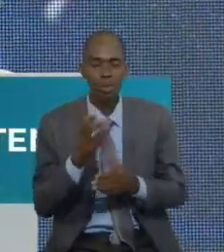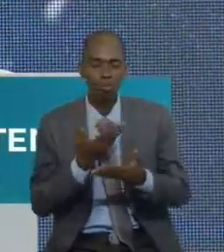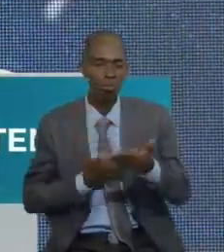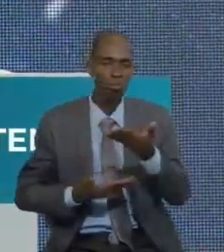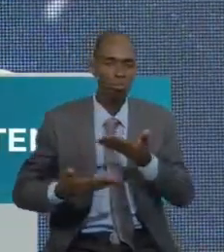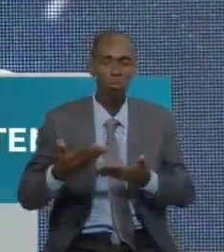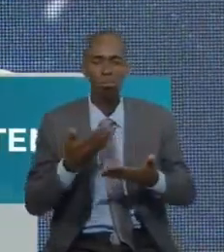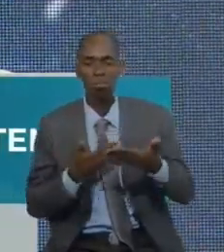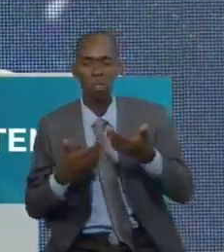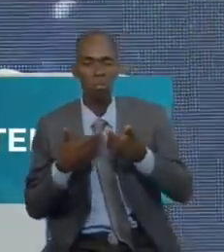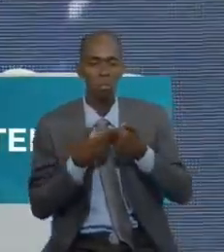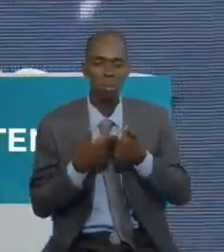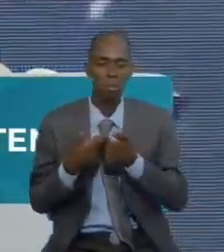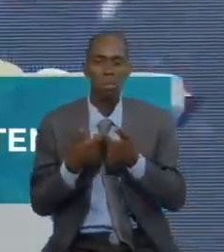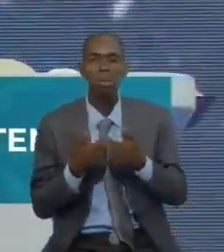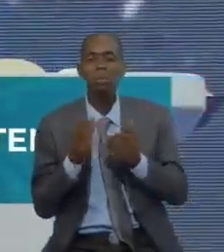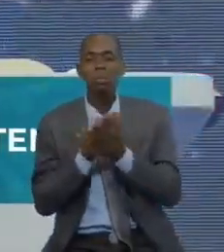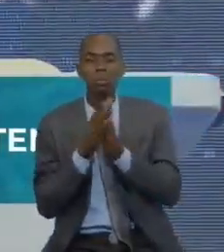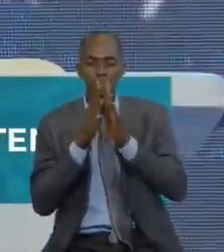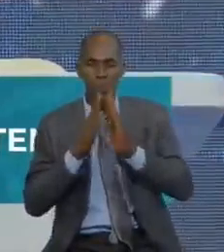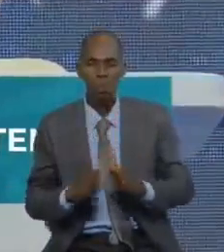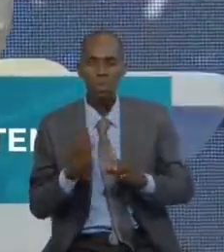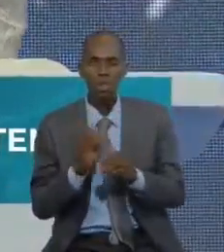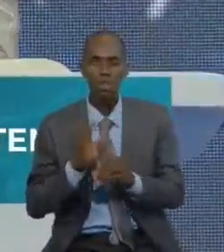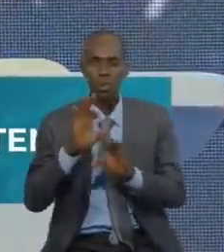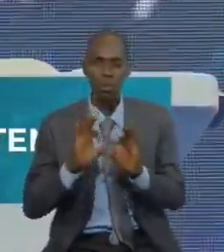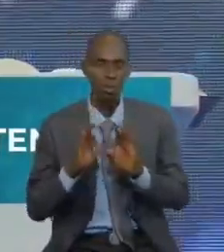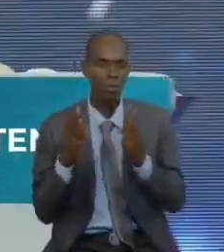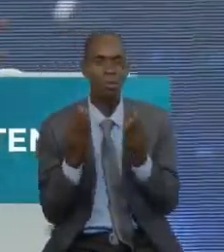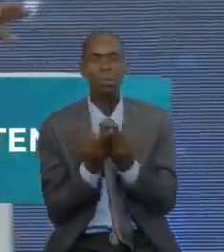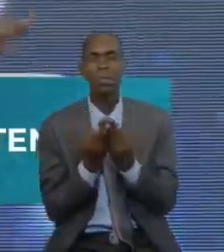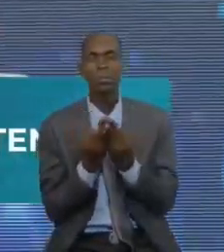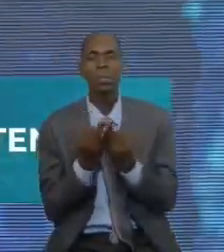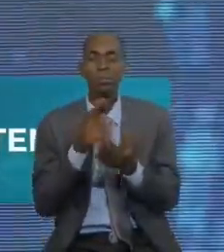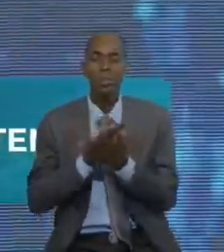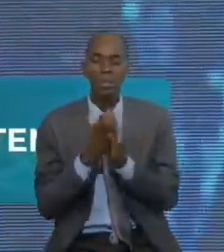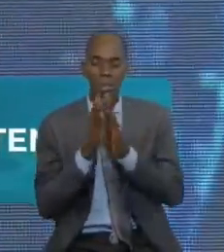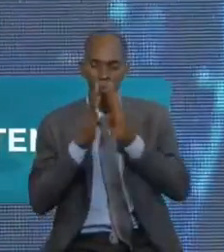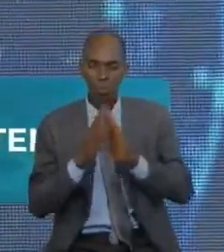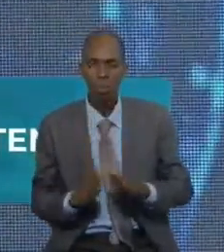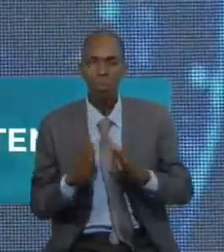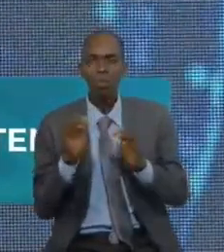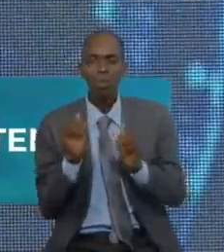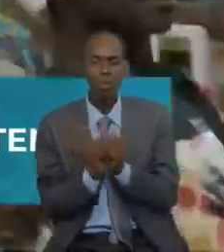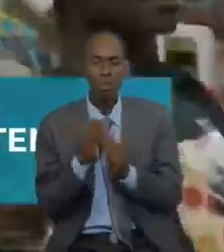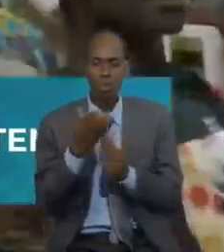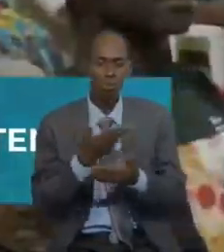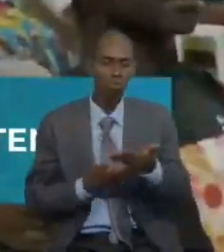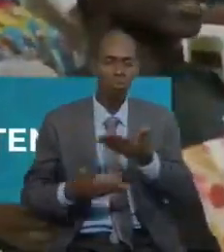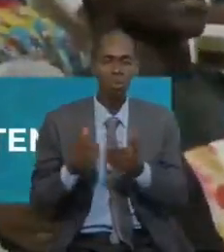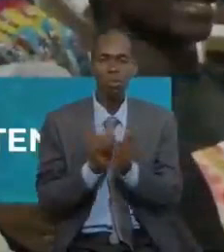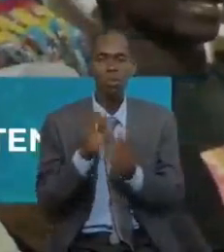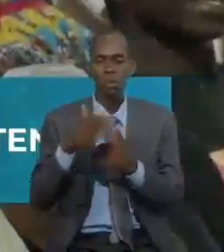interactions, peace in your family, peace with your interactions with your